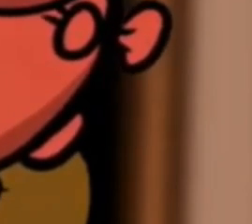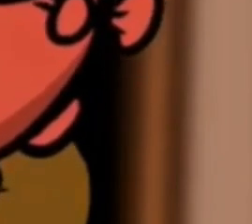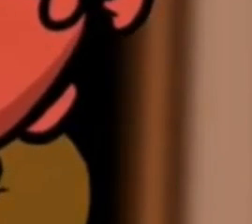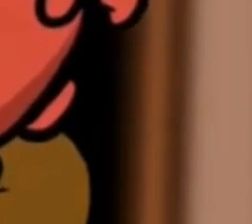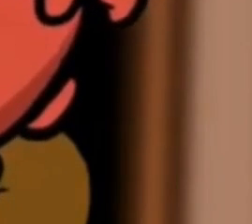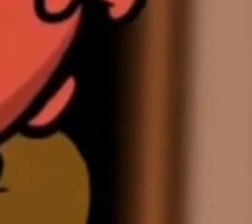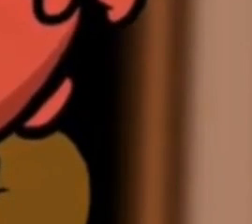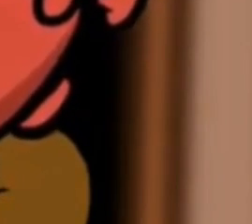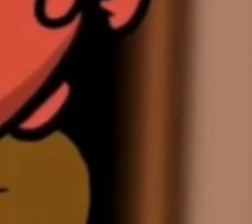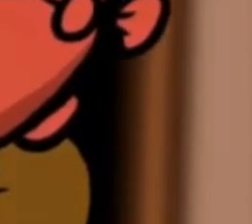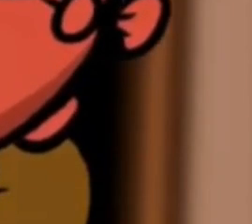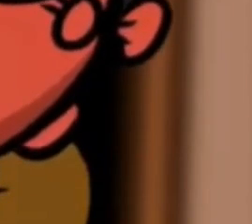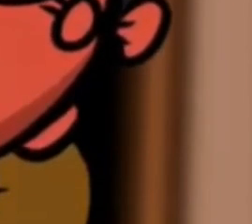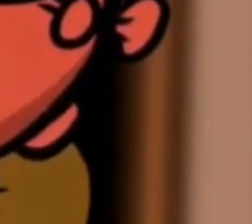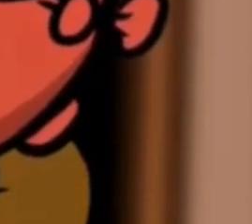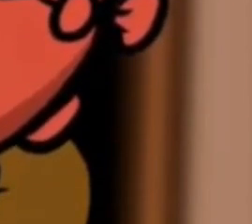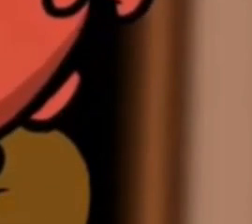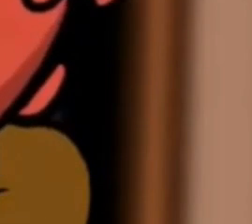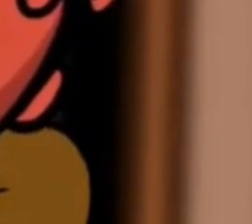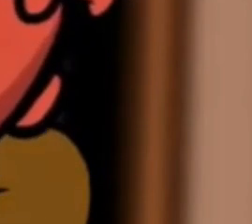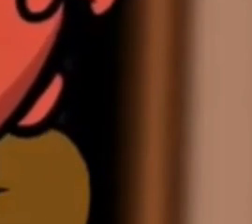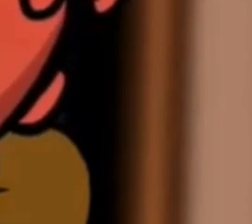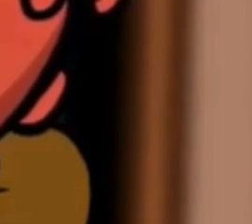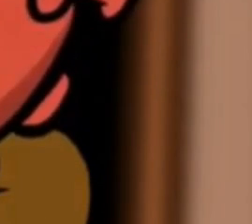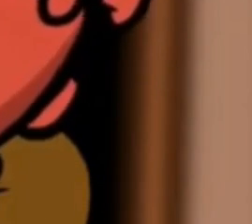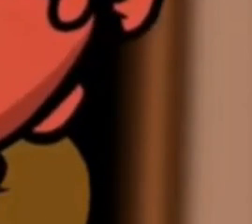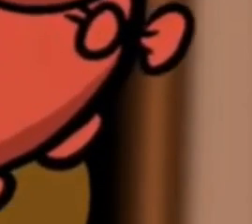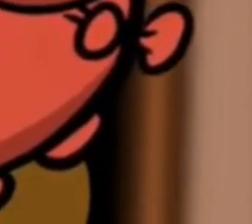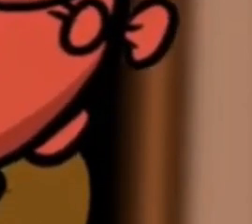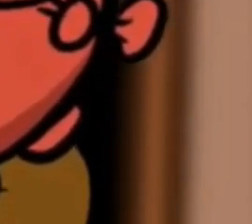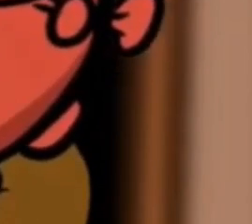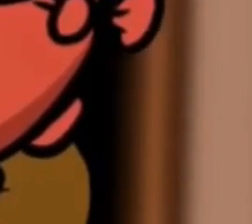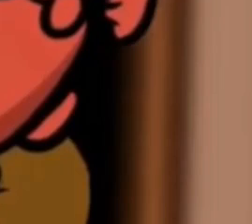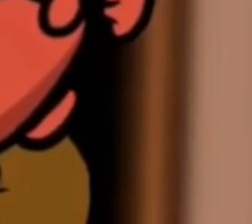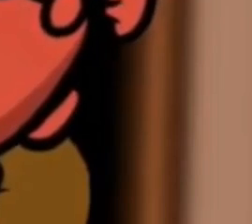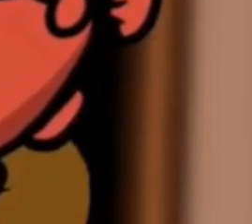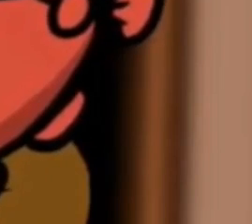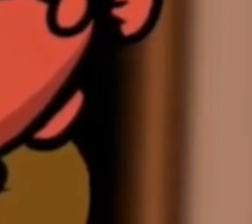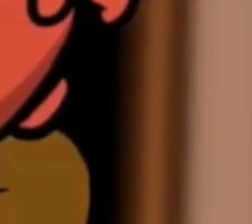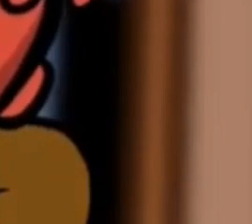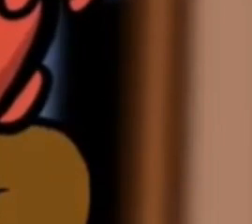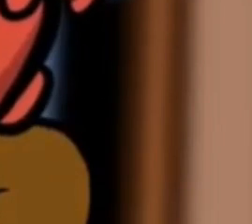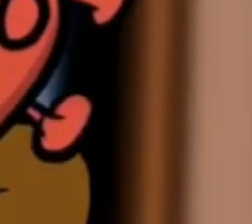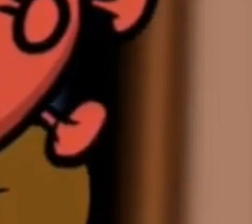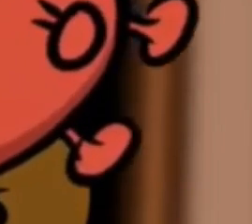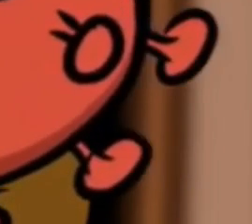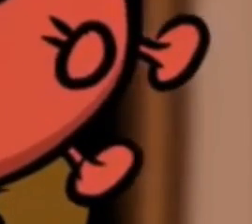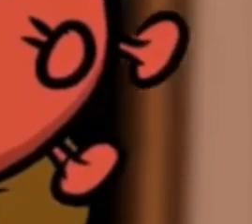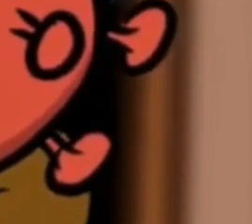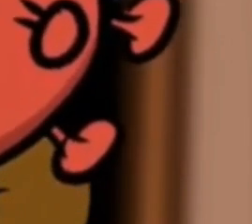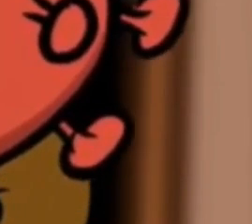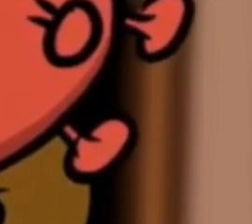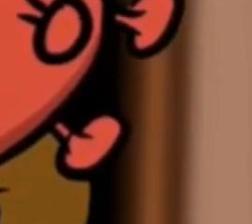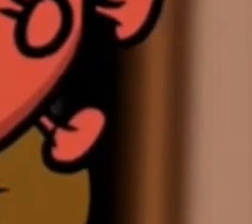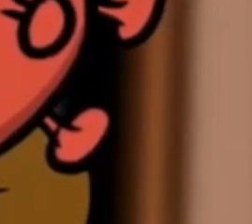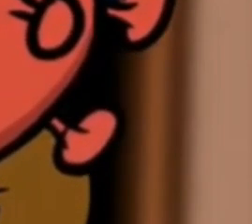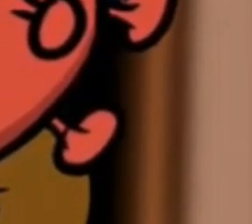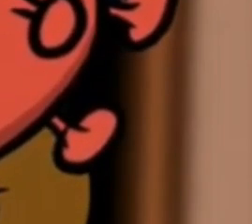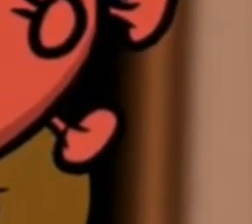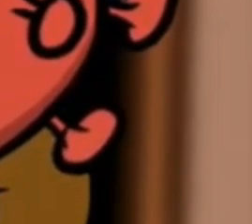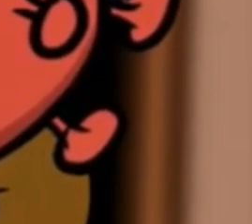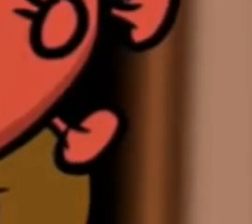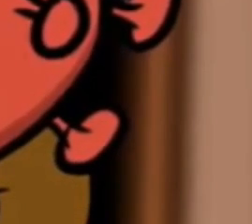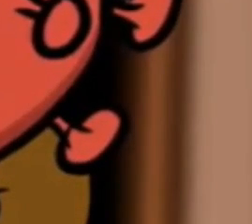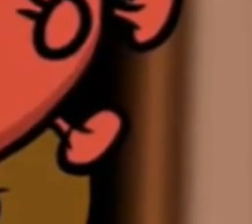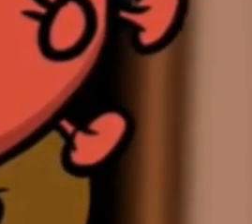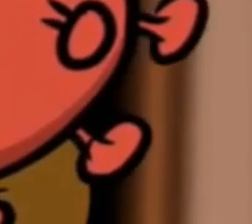less for all your family health and beauty needs with the Equiline brand of over-the-counter products. Hortsford Value Mart IGA is helping you spend